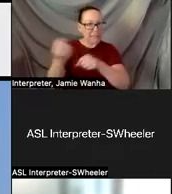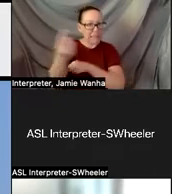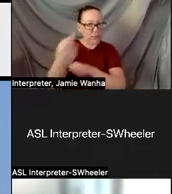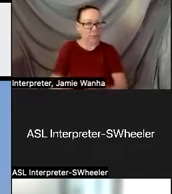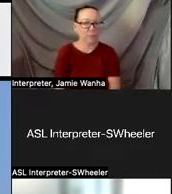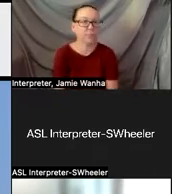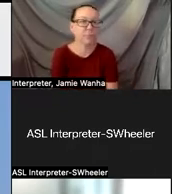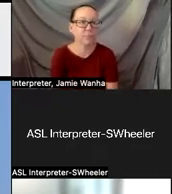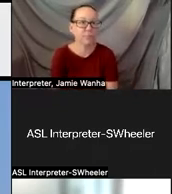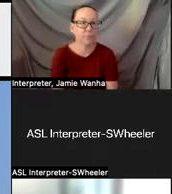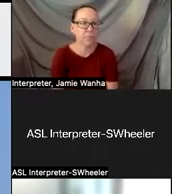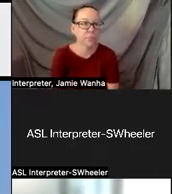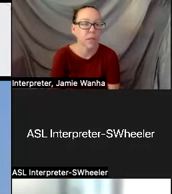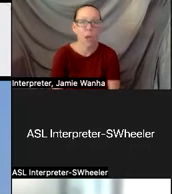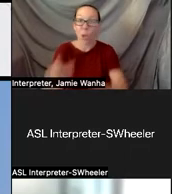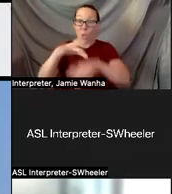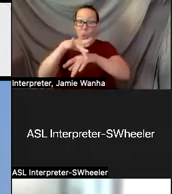are